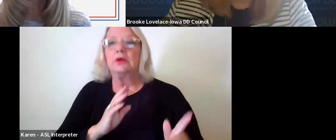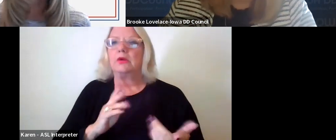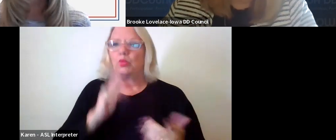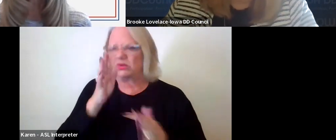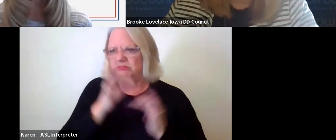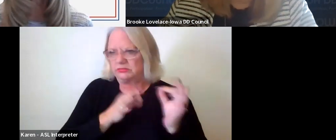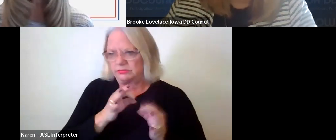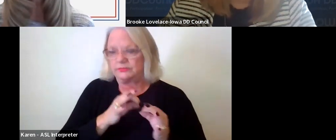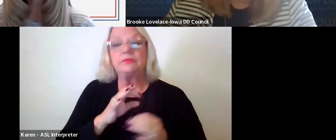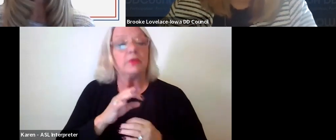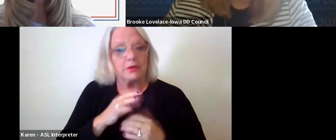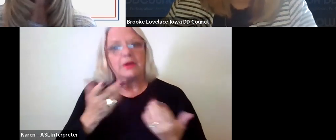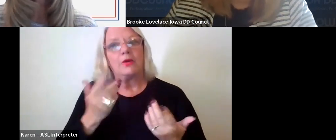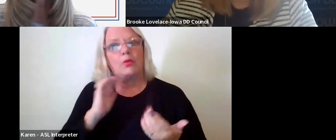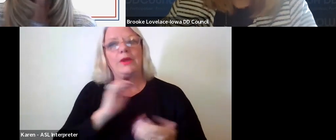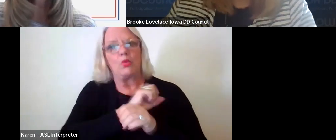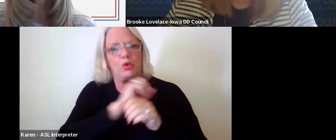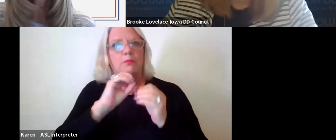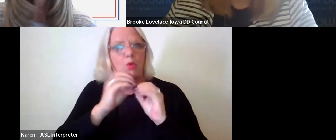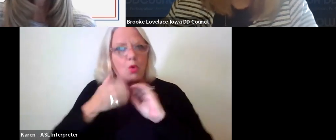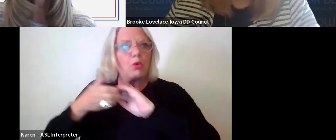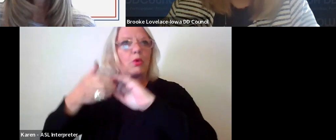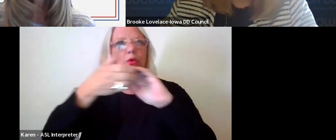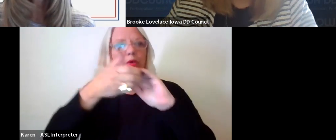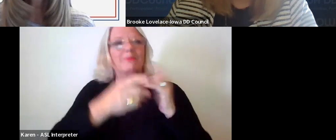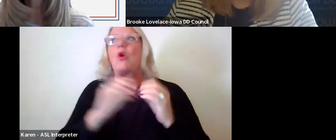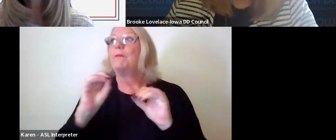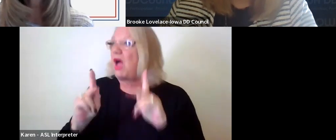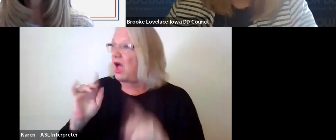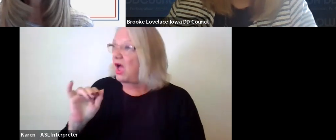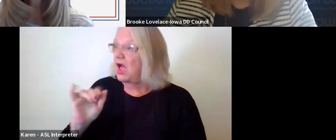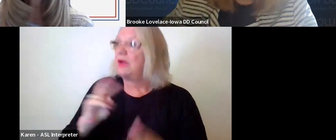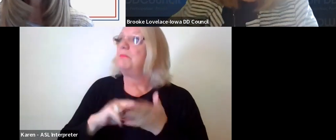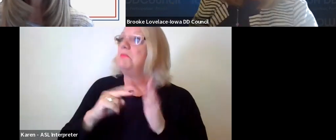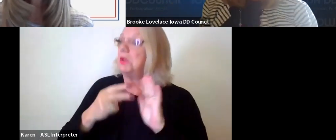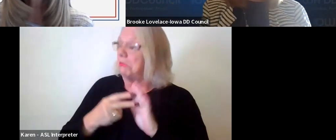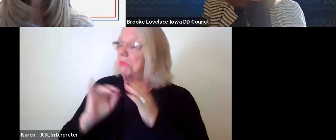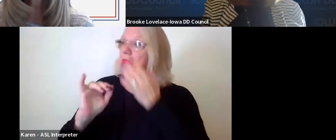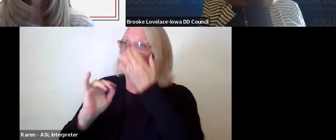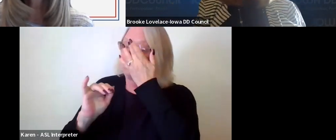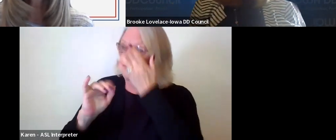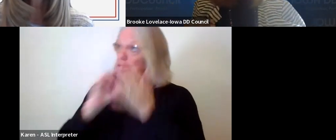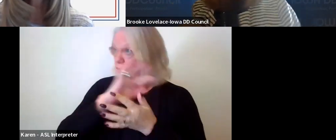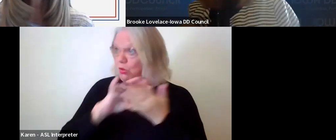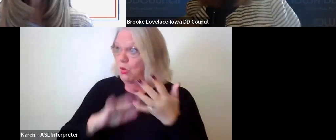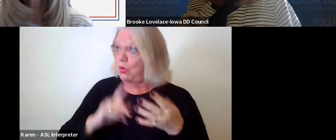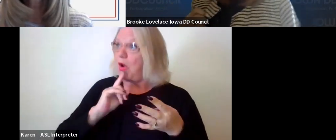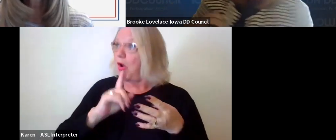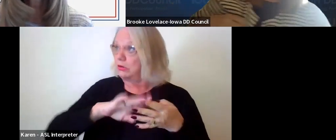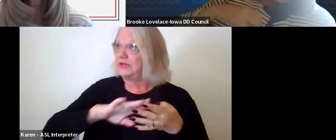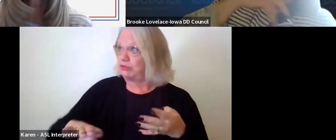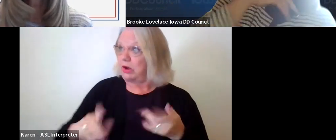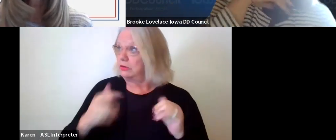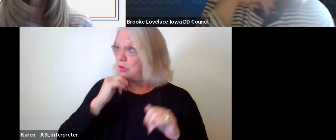we partner with them, more and more people are learning within those organizations that these are disregarded.